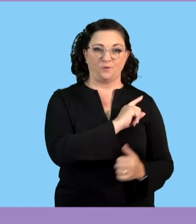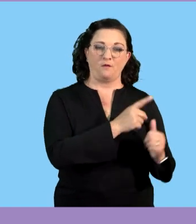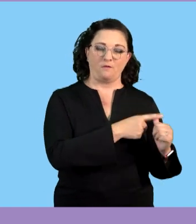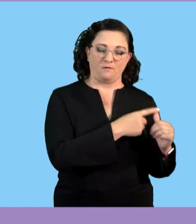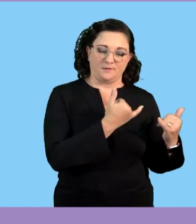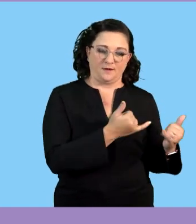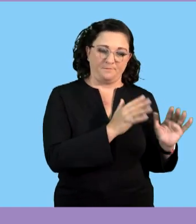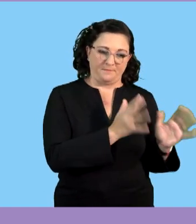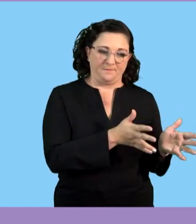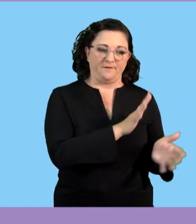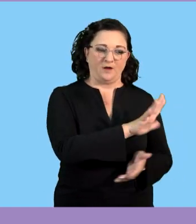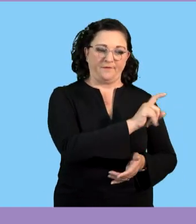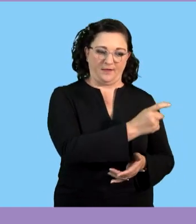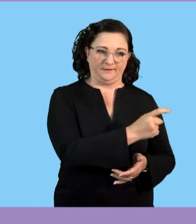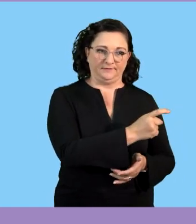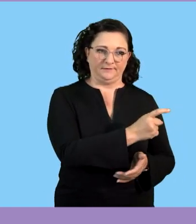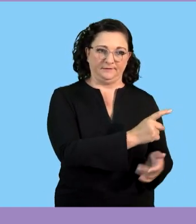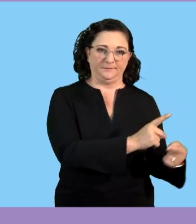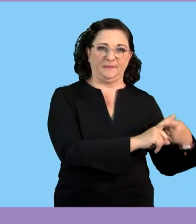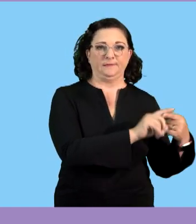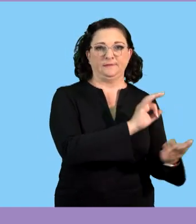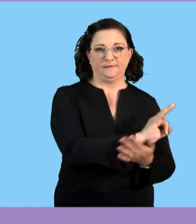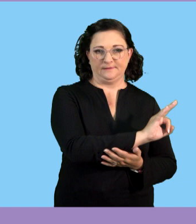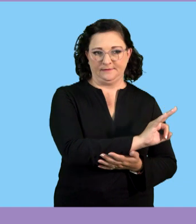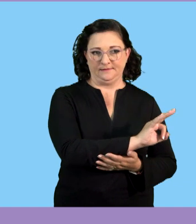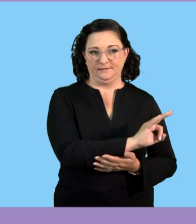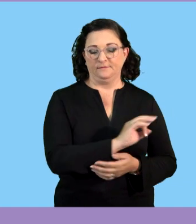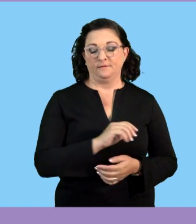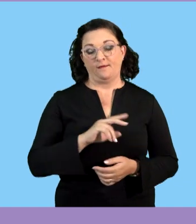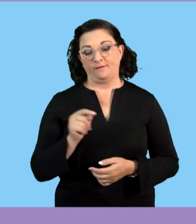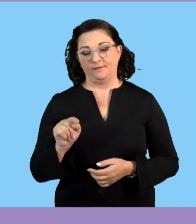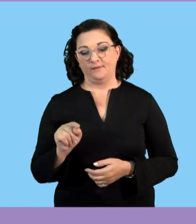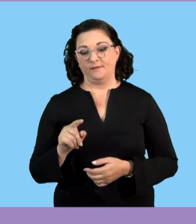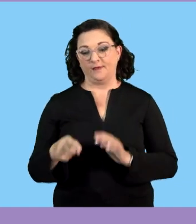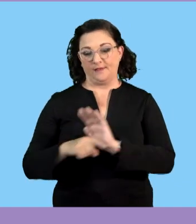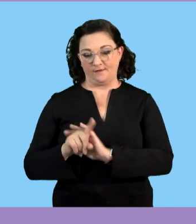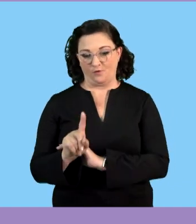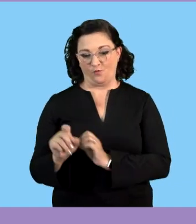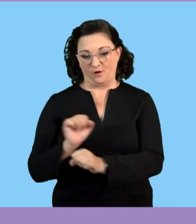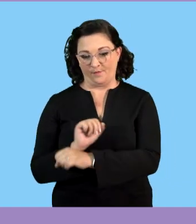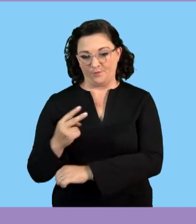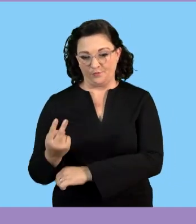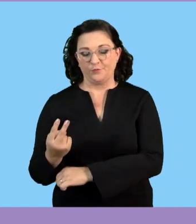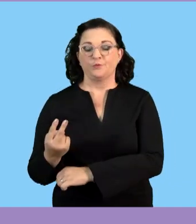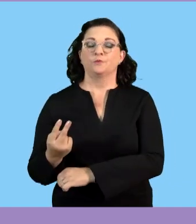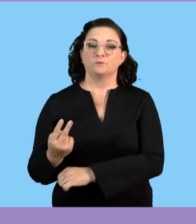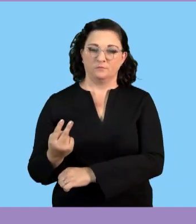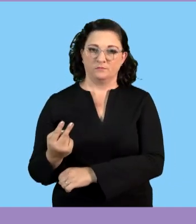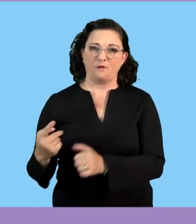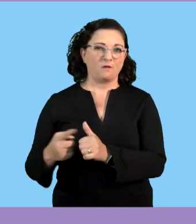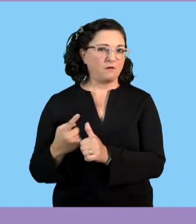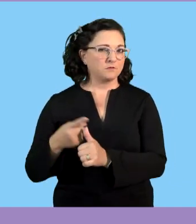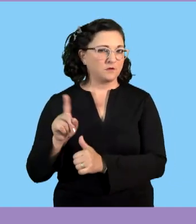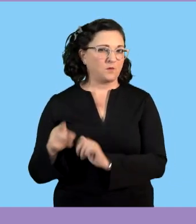with 5x plus 13. And on the right-hand side, it's a negative 1 multiplied by 2. That is going to give